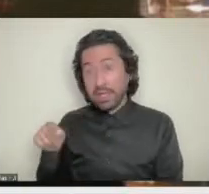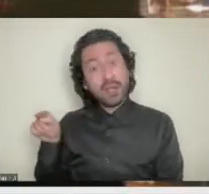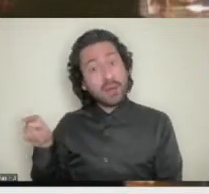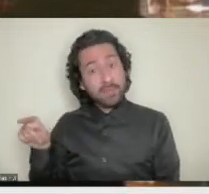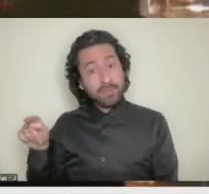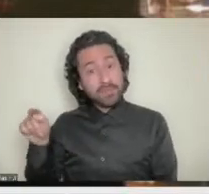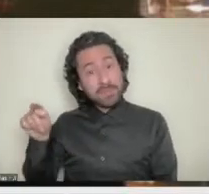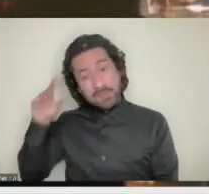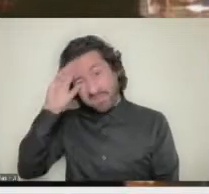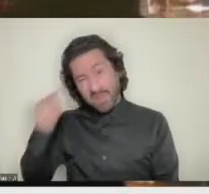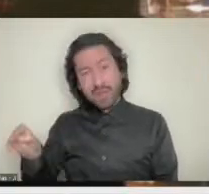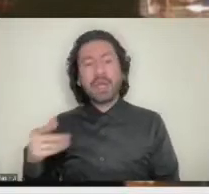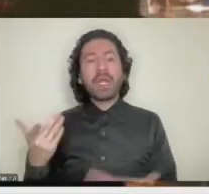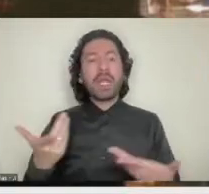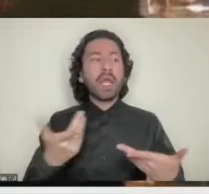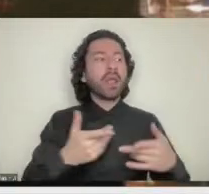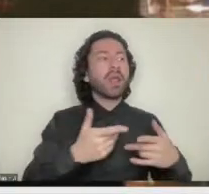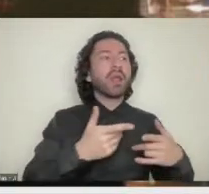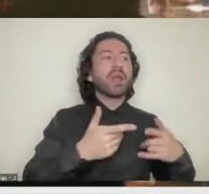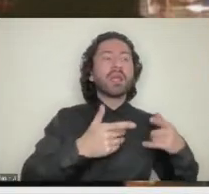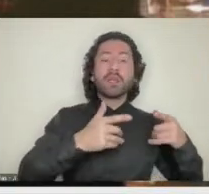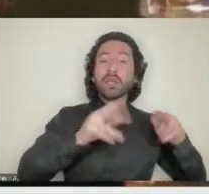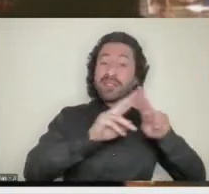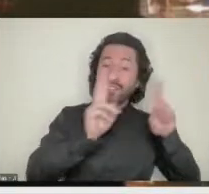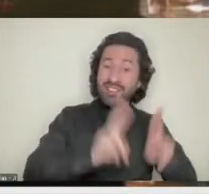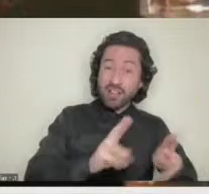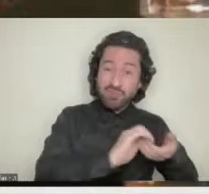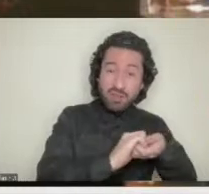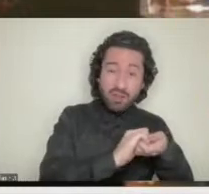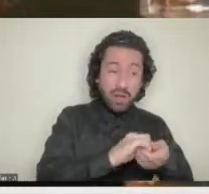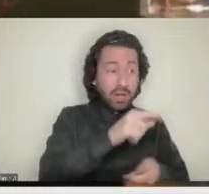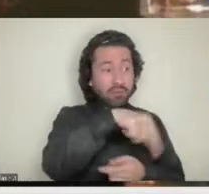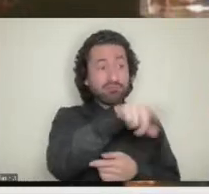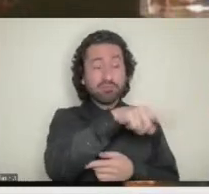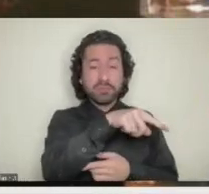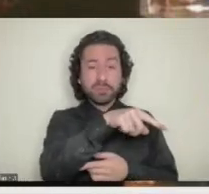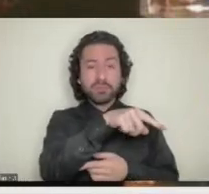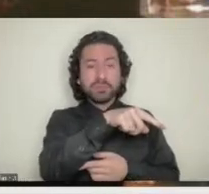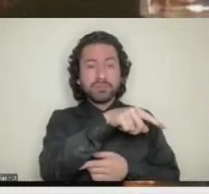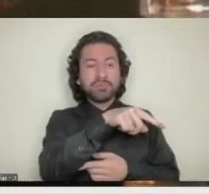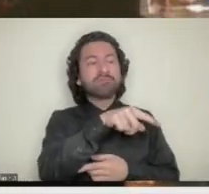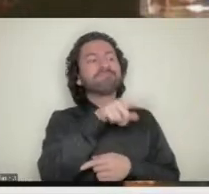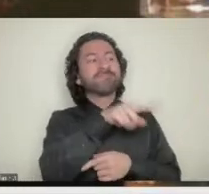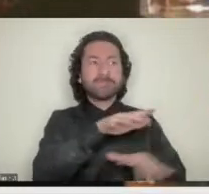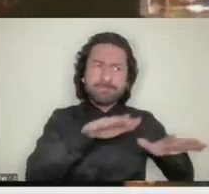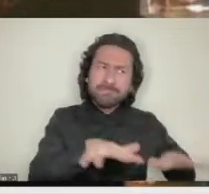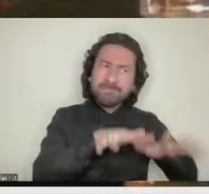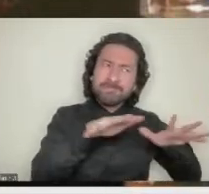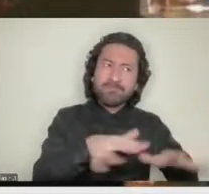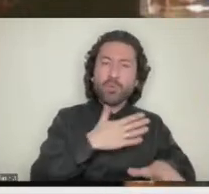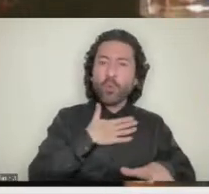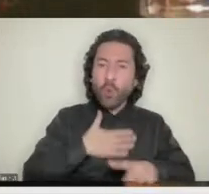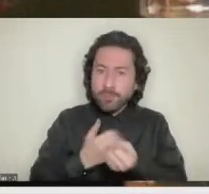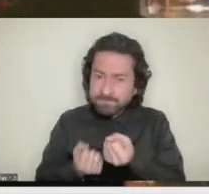said that indeed there's a strong effort amongst the international organizations that are working in the region to